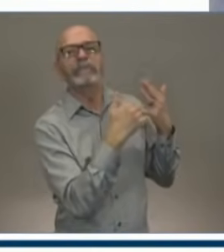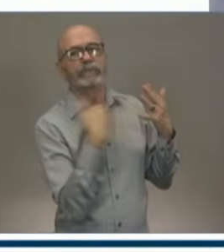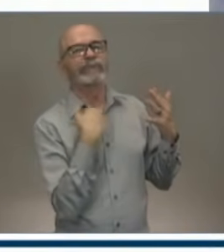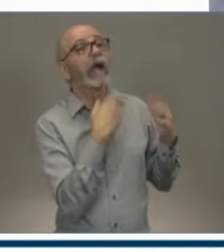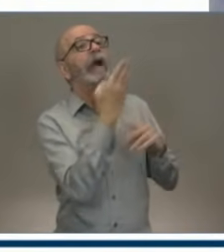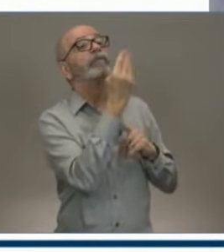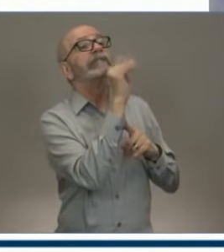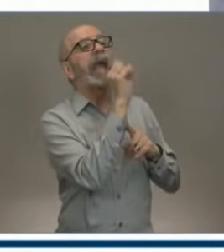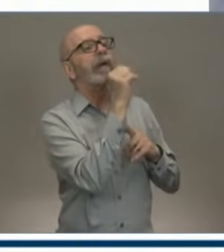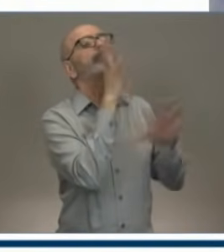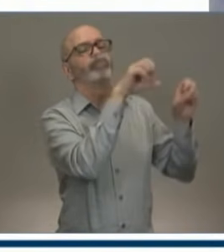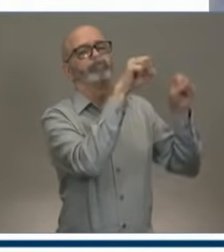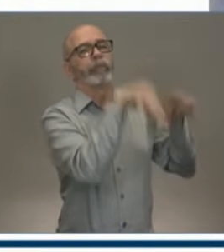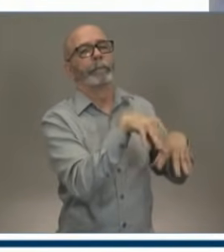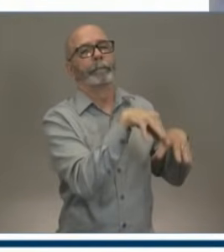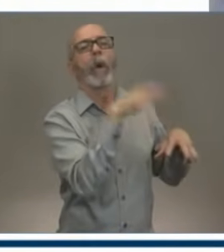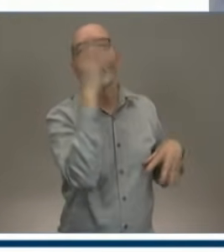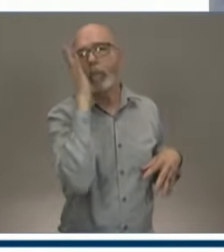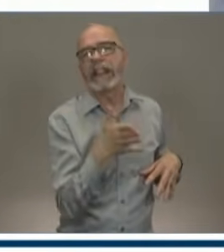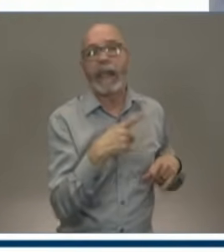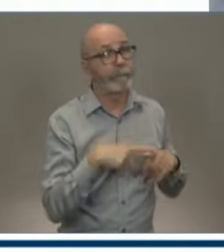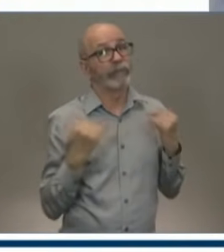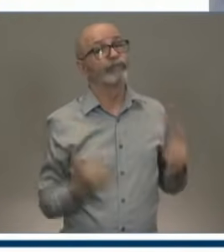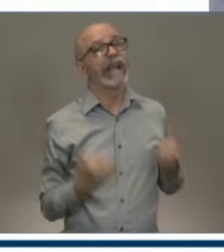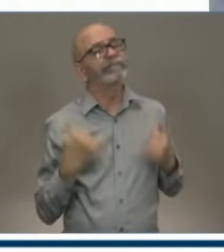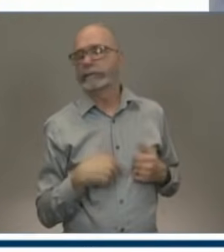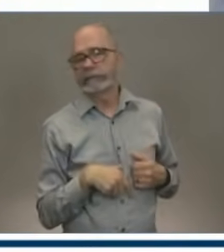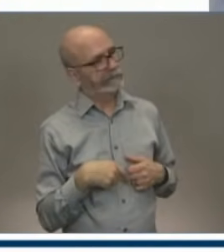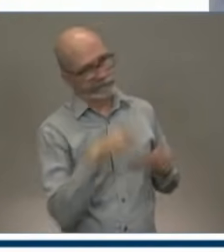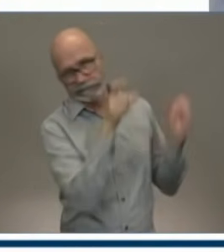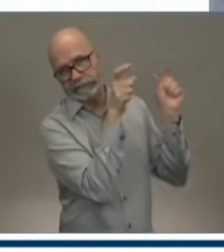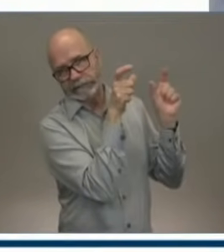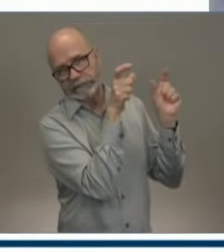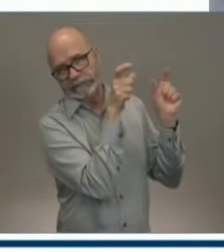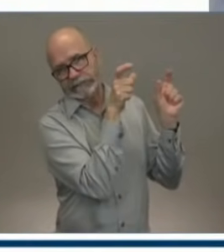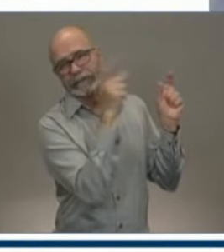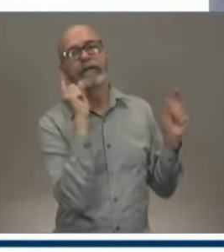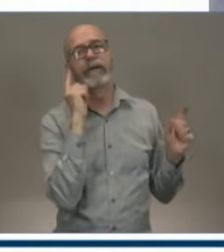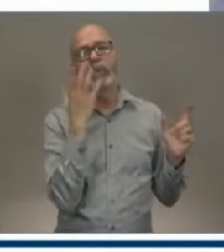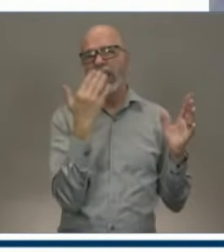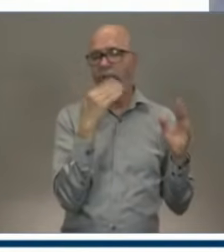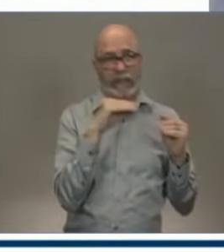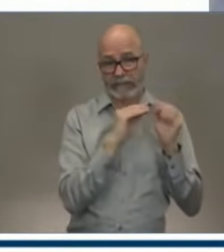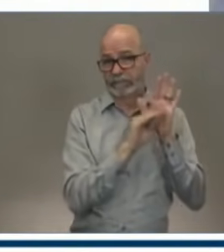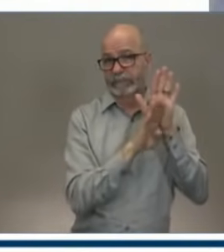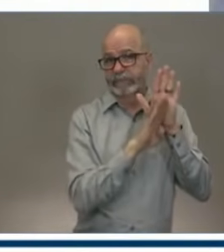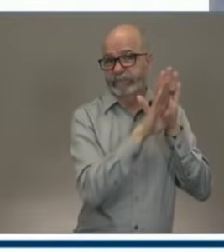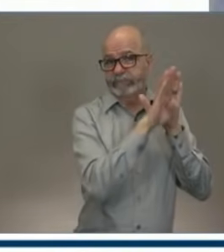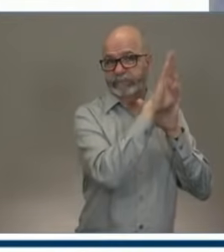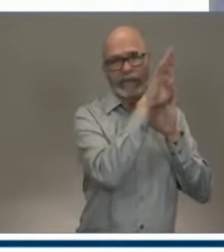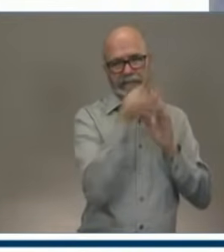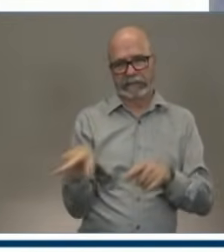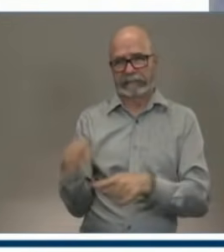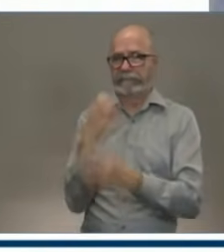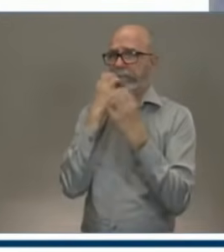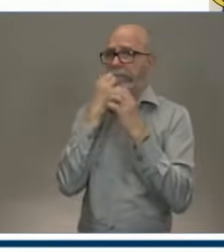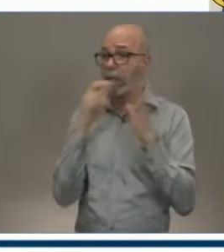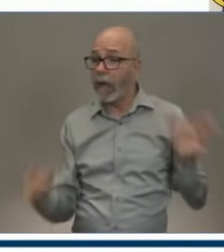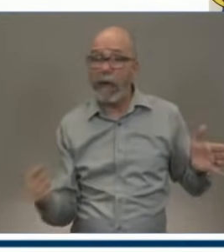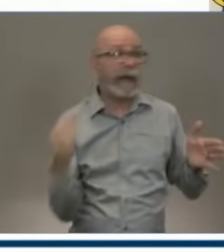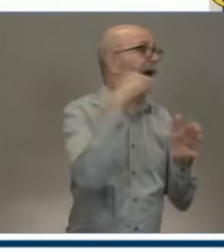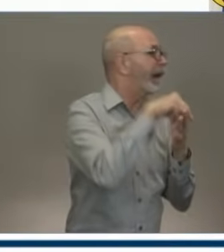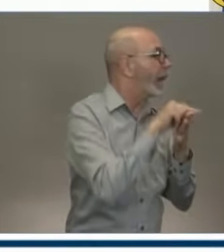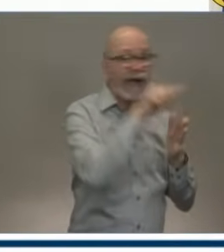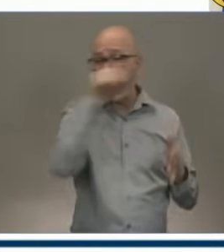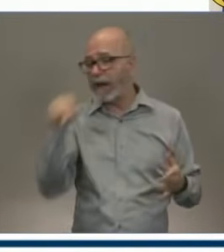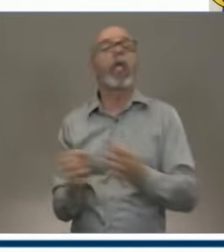and we'll continue to work with our sister provinces about the mobility of our own citizens in and out of their provinces. Next